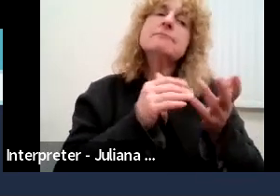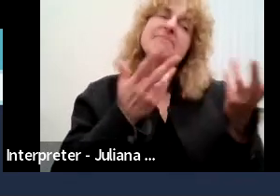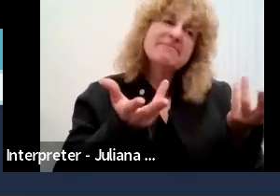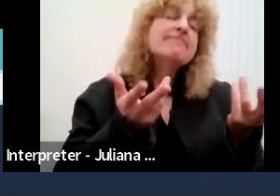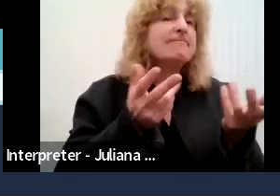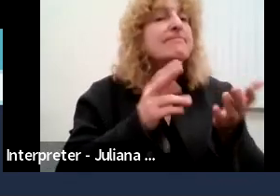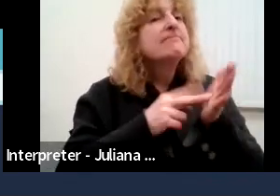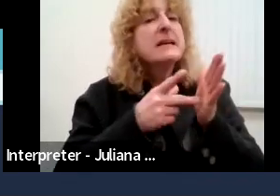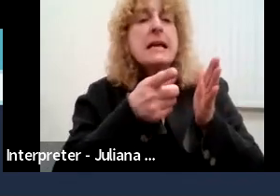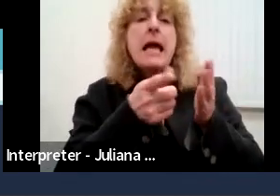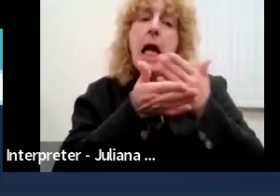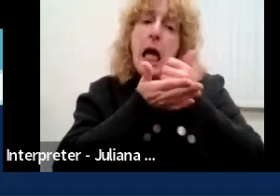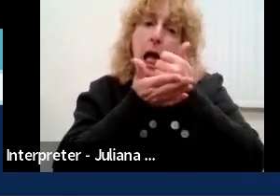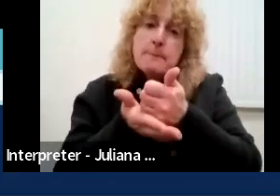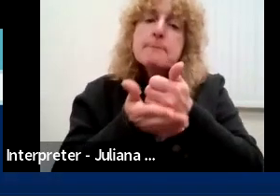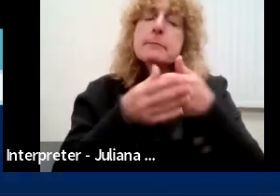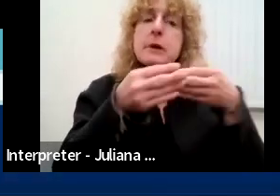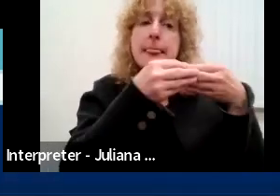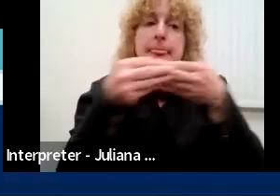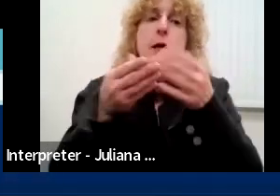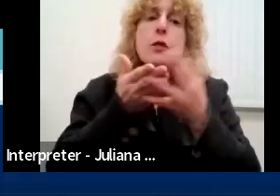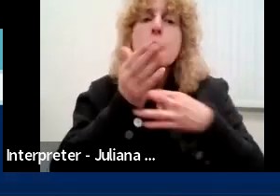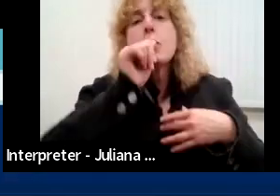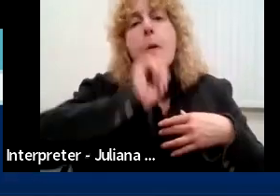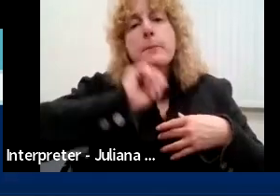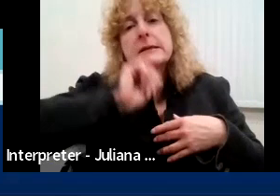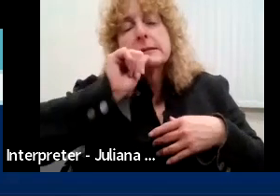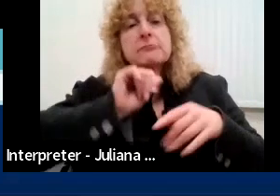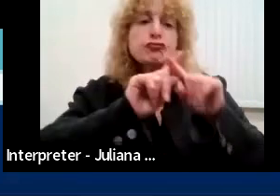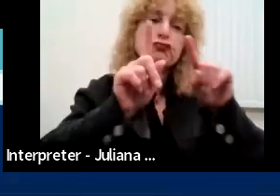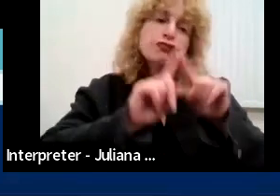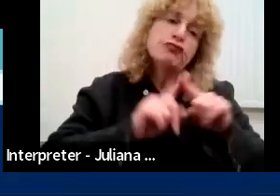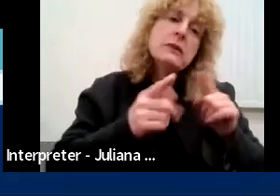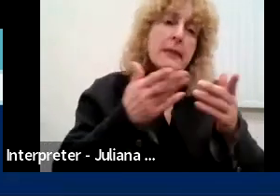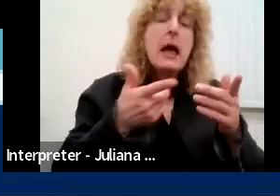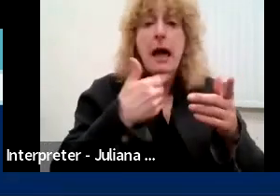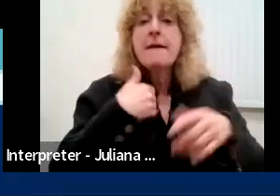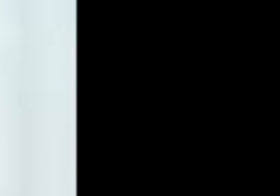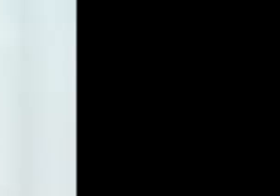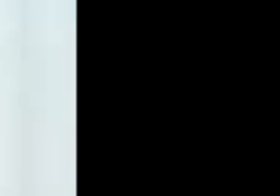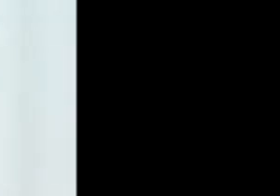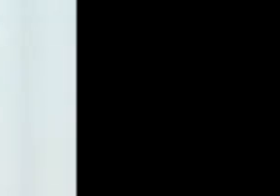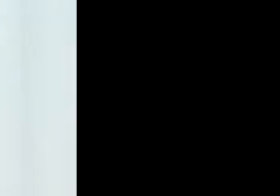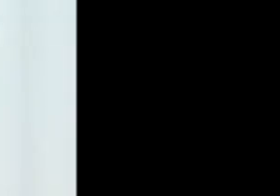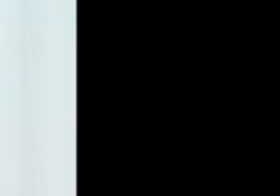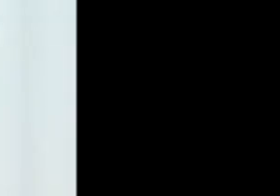kind of walk you through those coping and give you more things to add. That is available in the